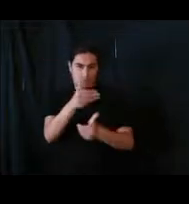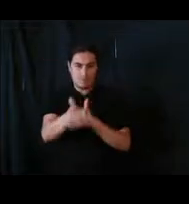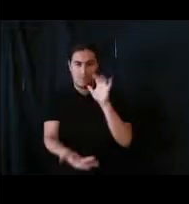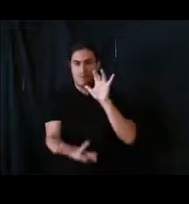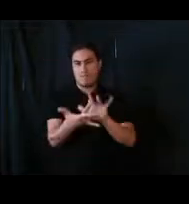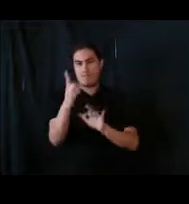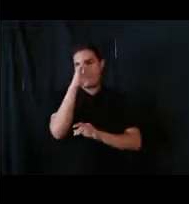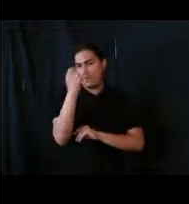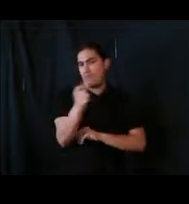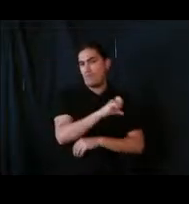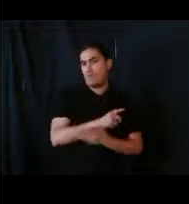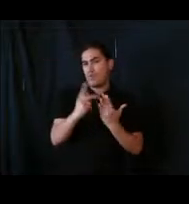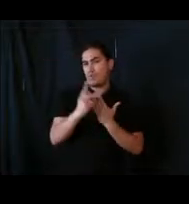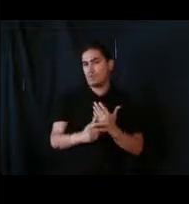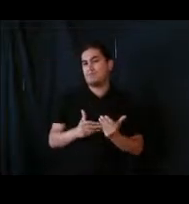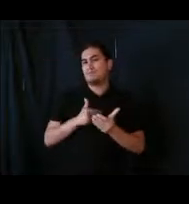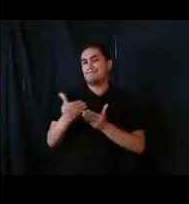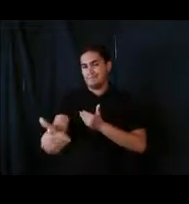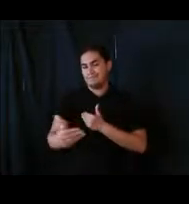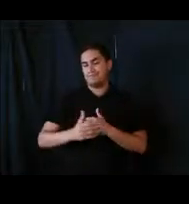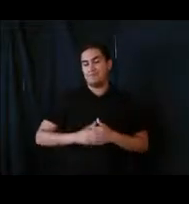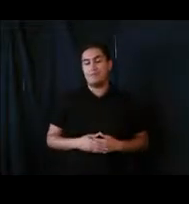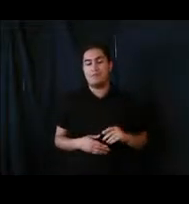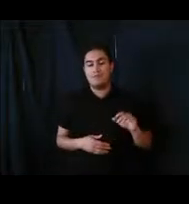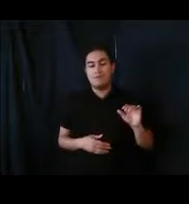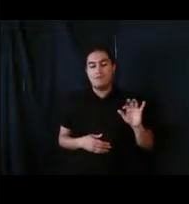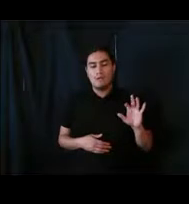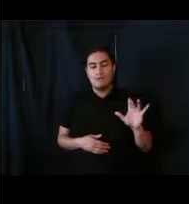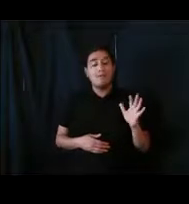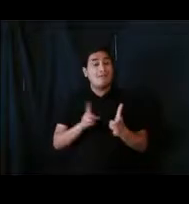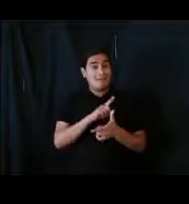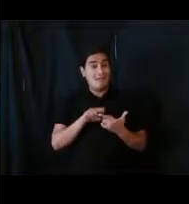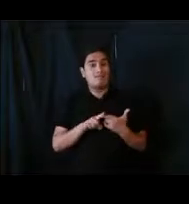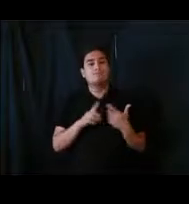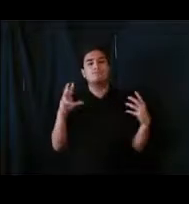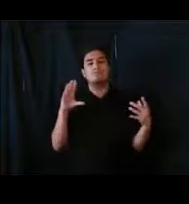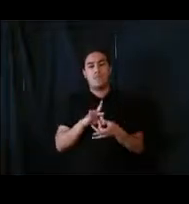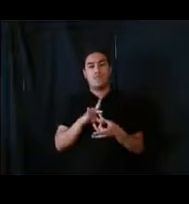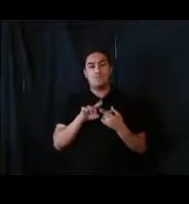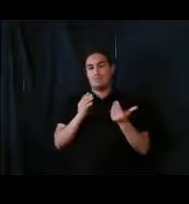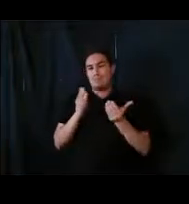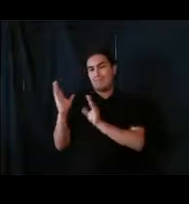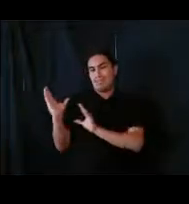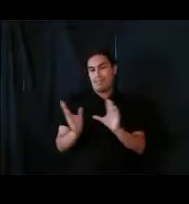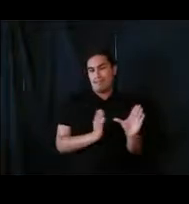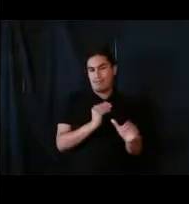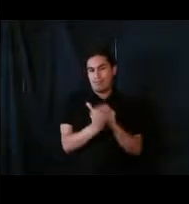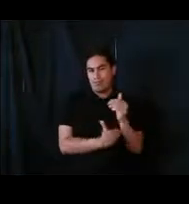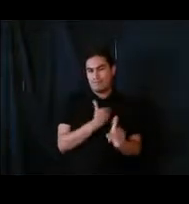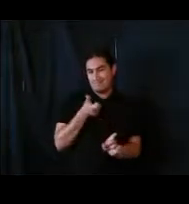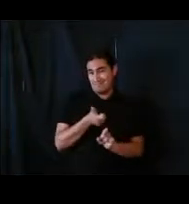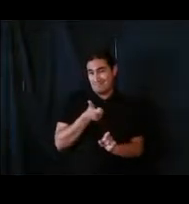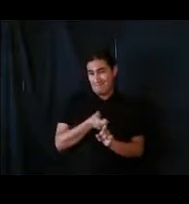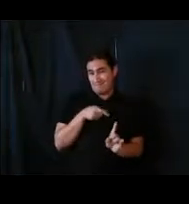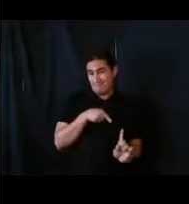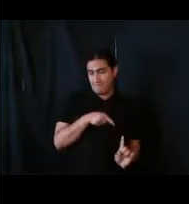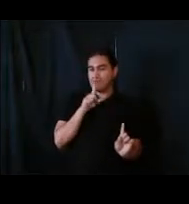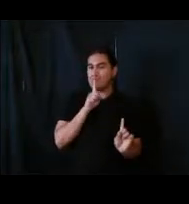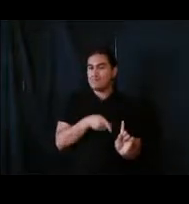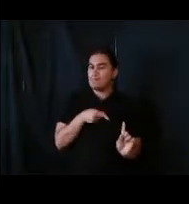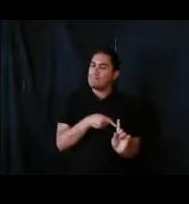pro projects going forward um and then in terms of the planning process itself i mean it was